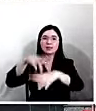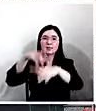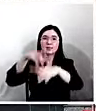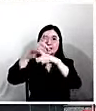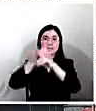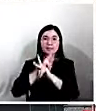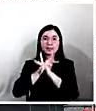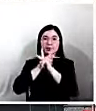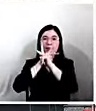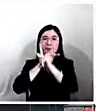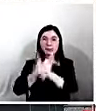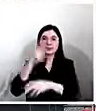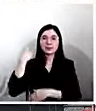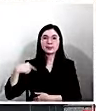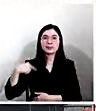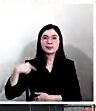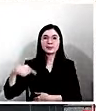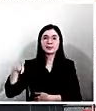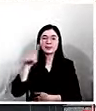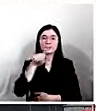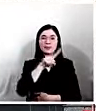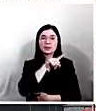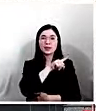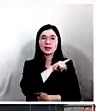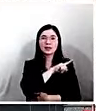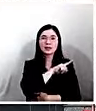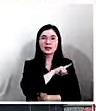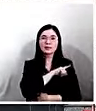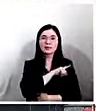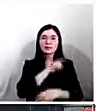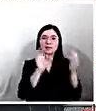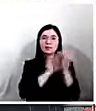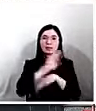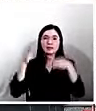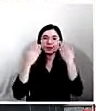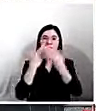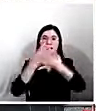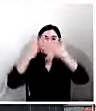us. What a living kabisa ang